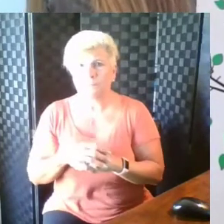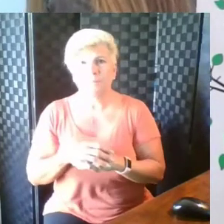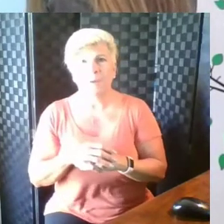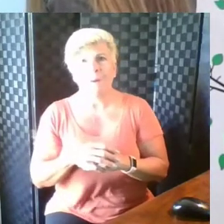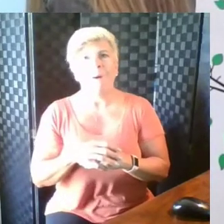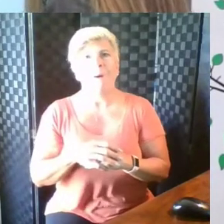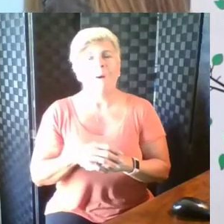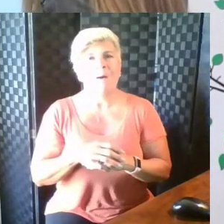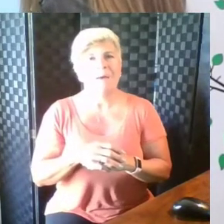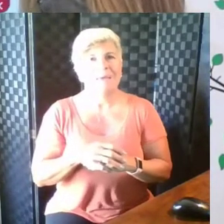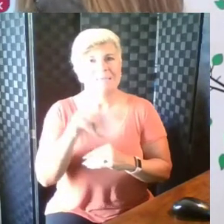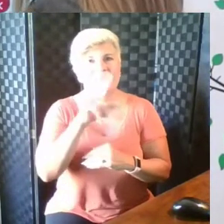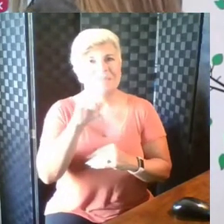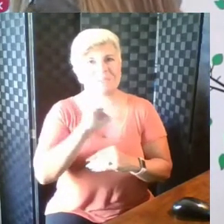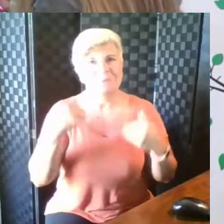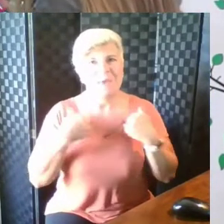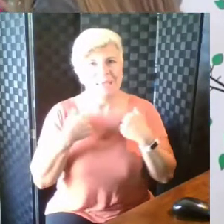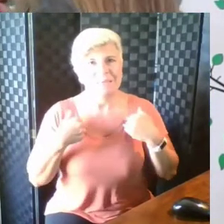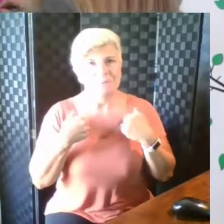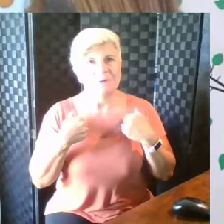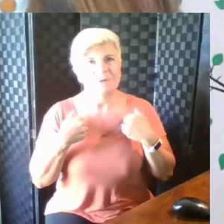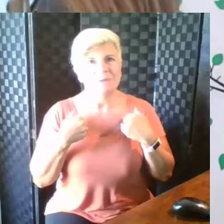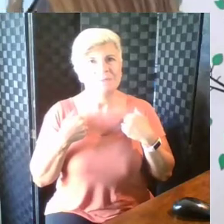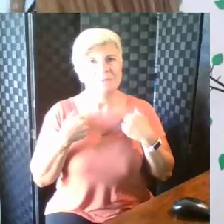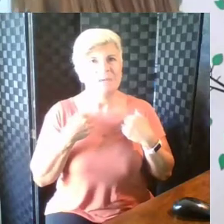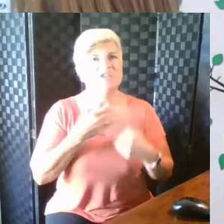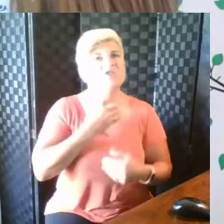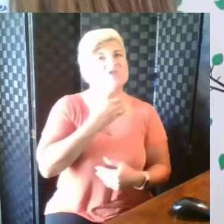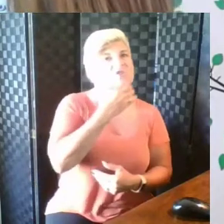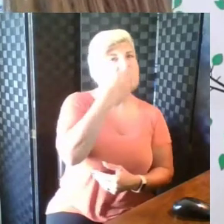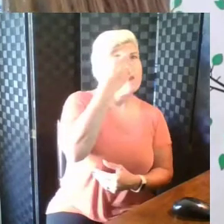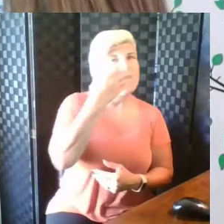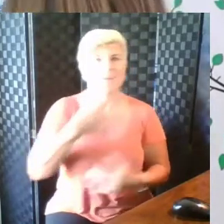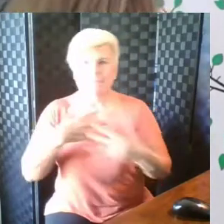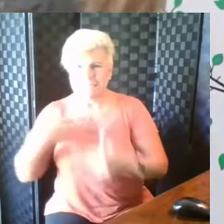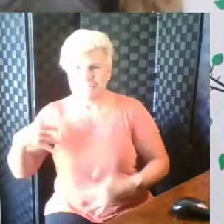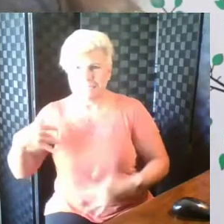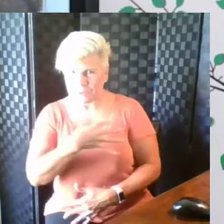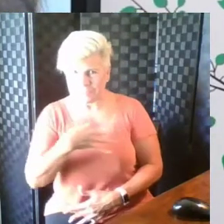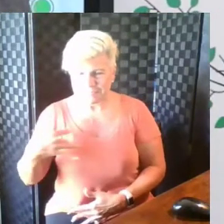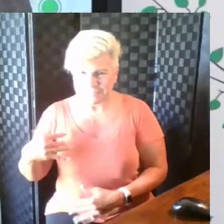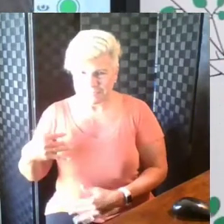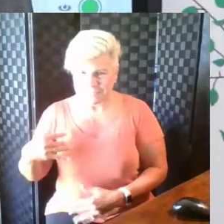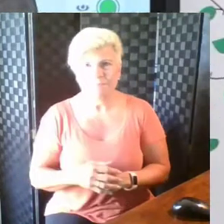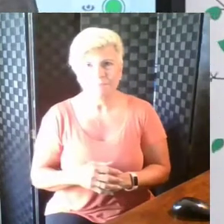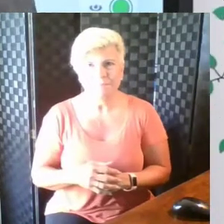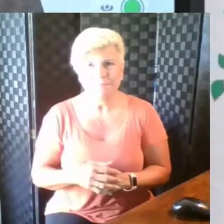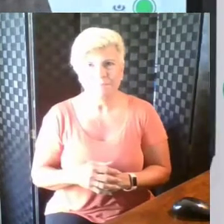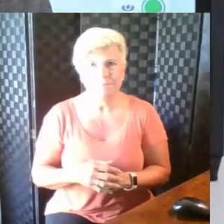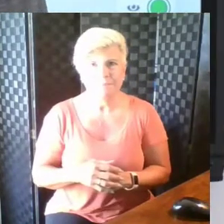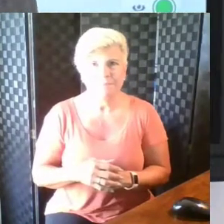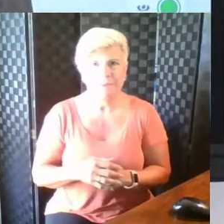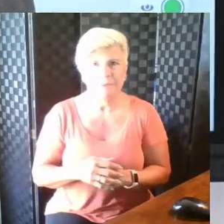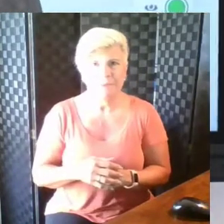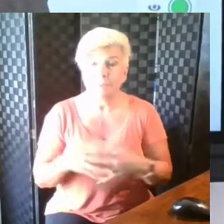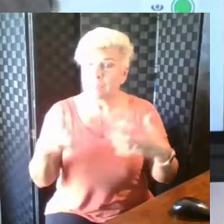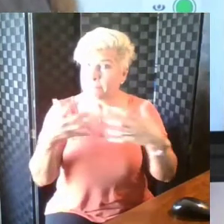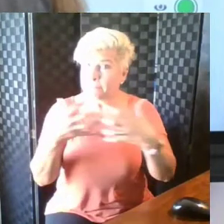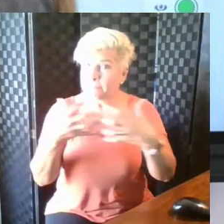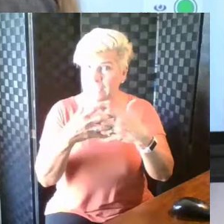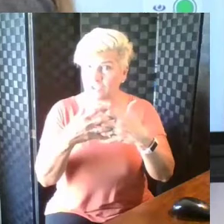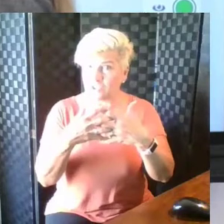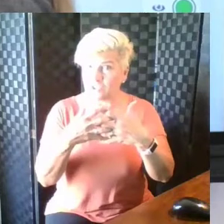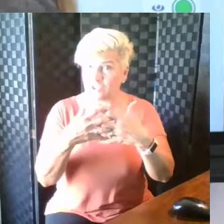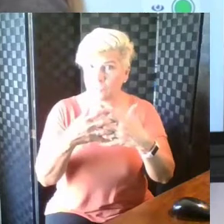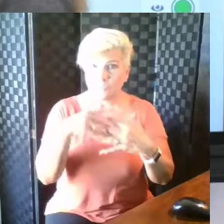zoo animals. We have some giraffes and some zebras. All right, let's just kick it off with the matching group. All right, so we're